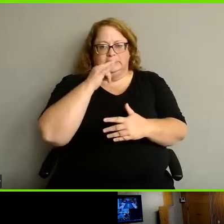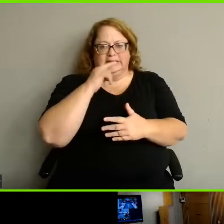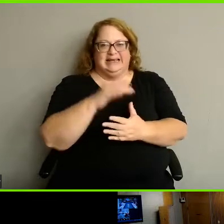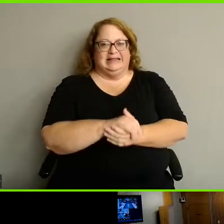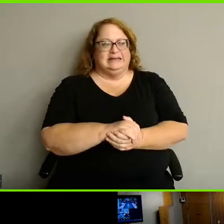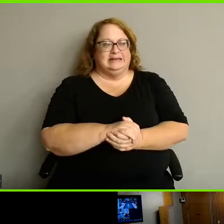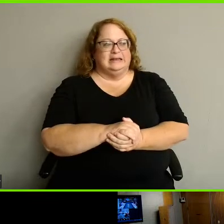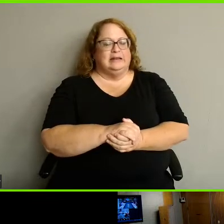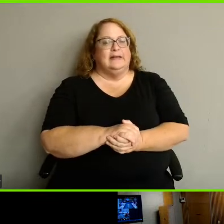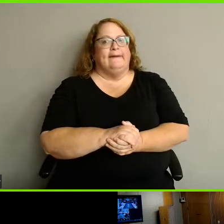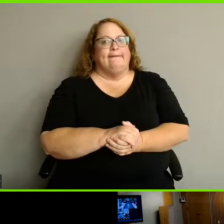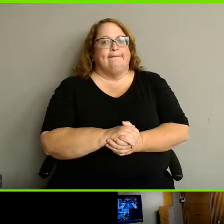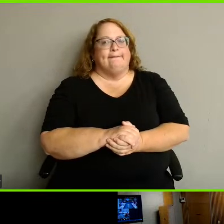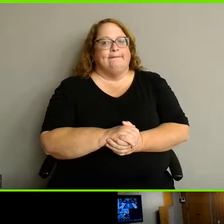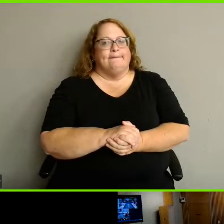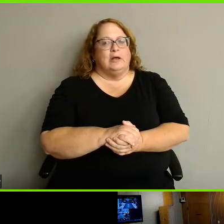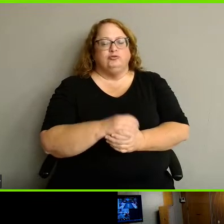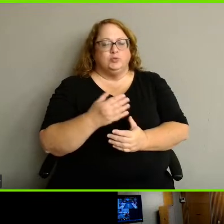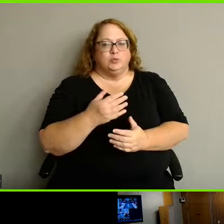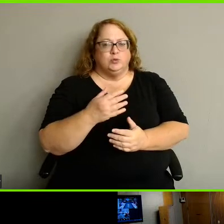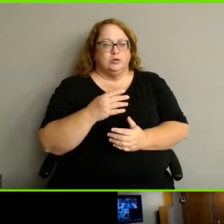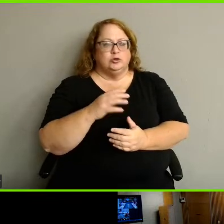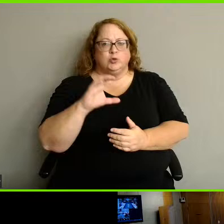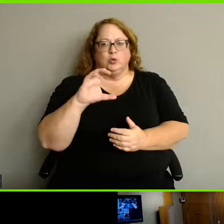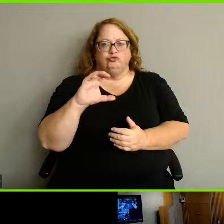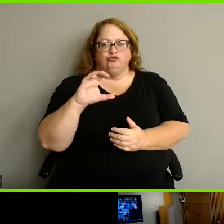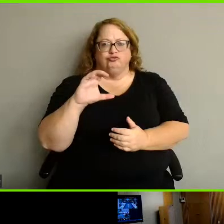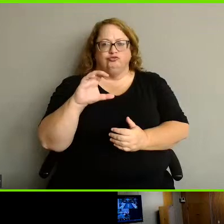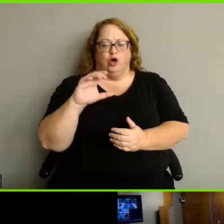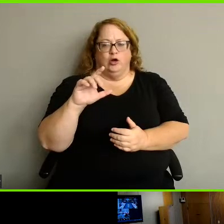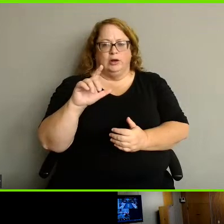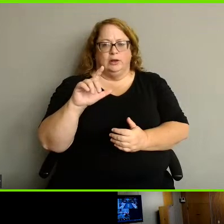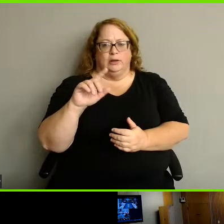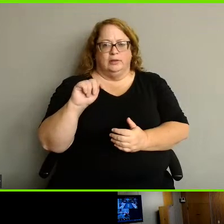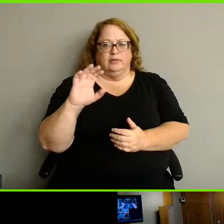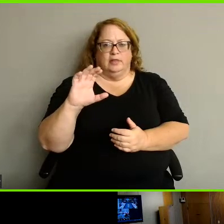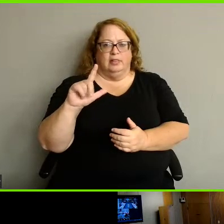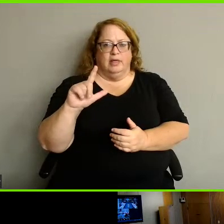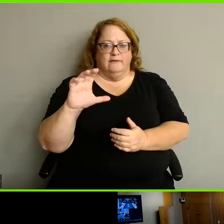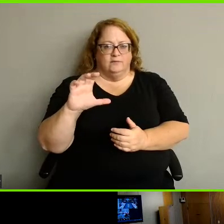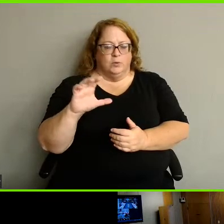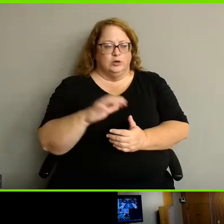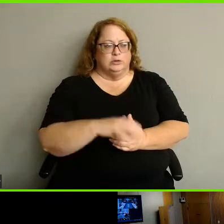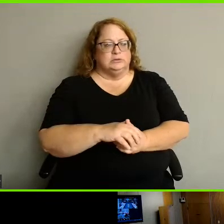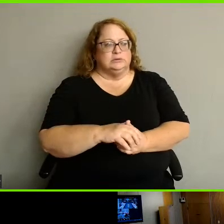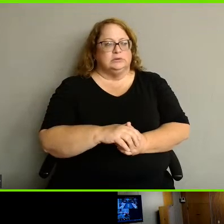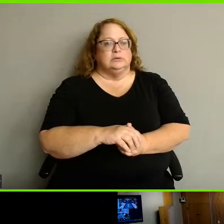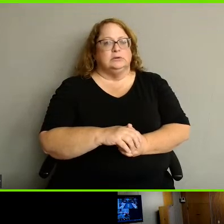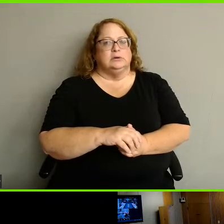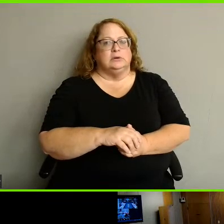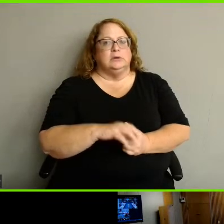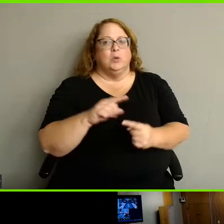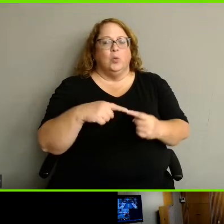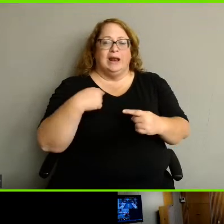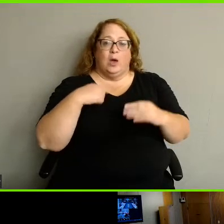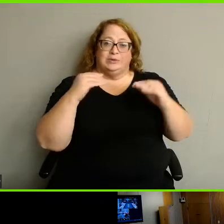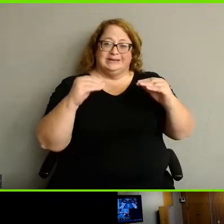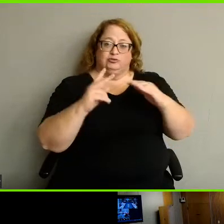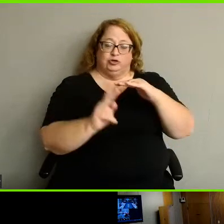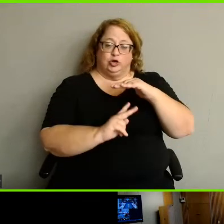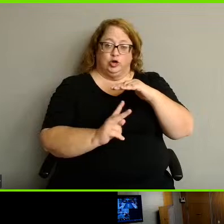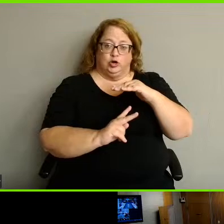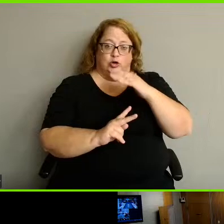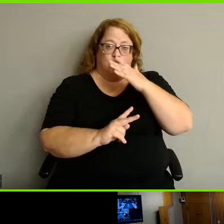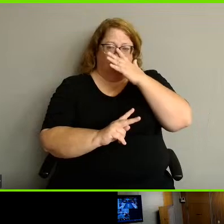I'm going to bring up just a couple things. So charting a life, just as we were talking about it, when I was teaching